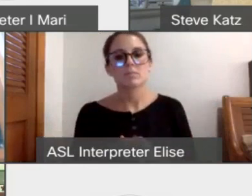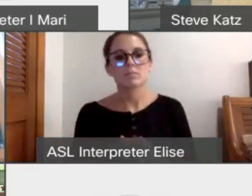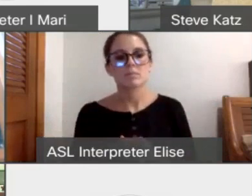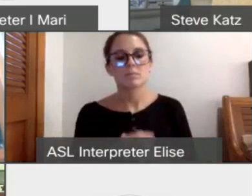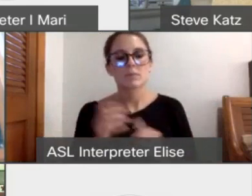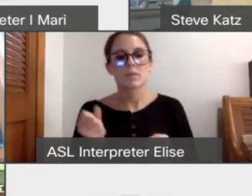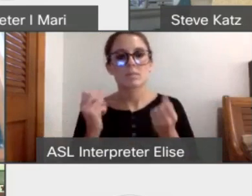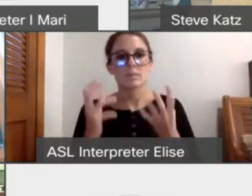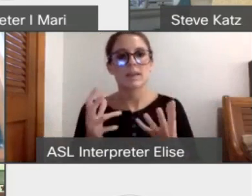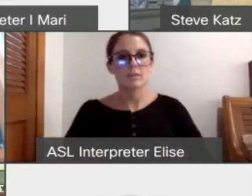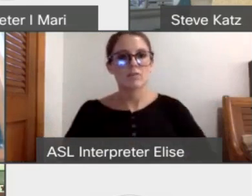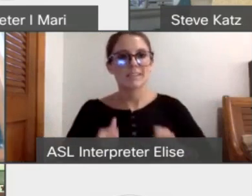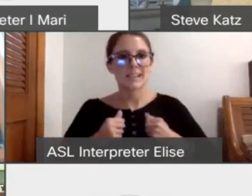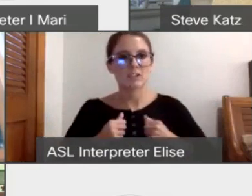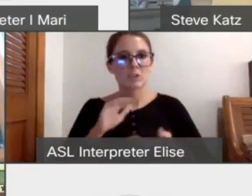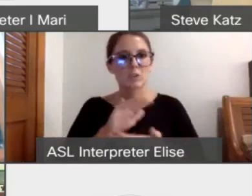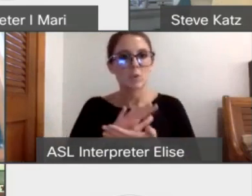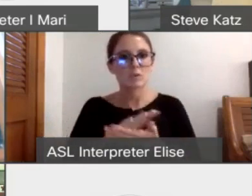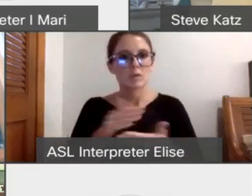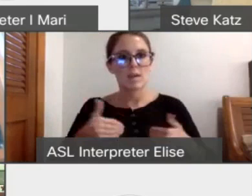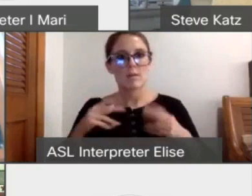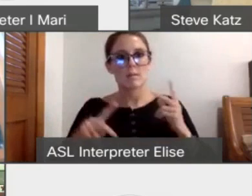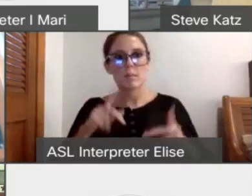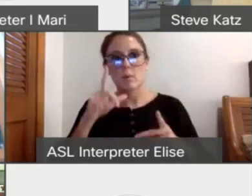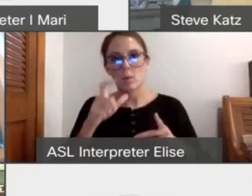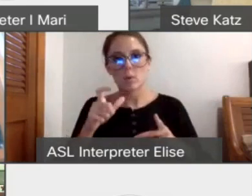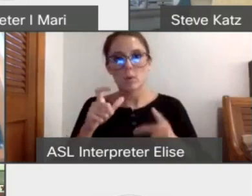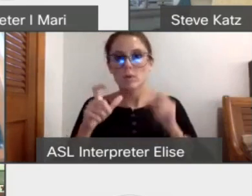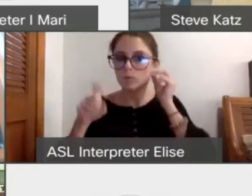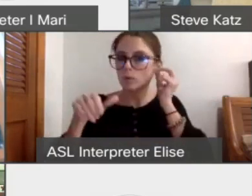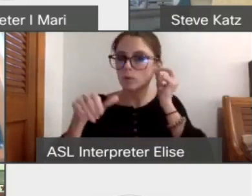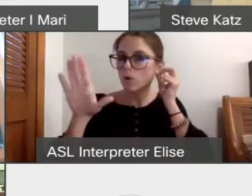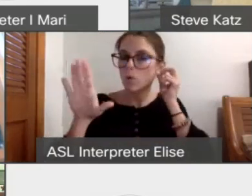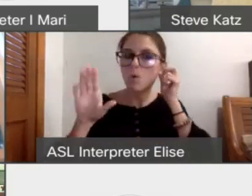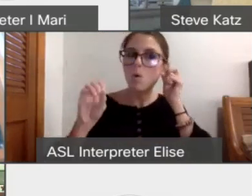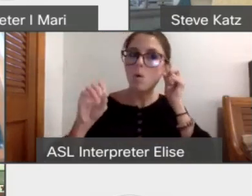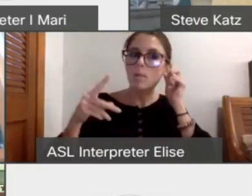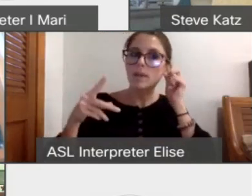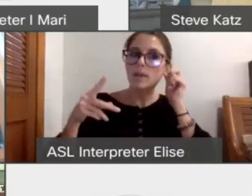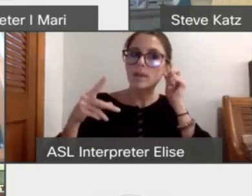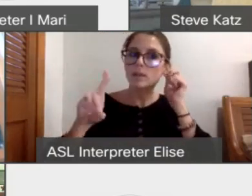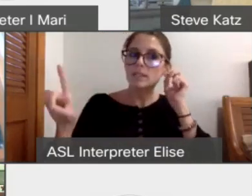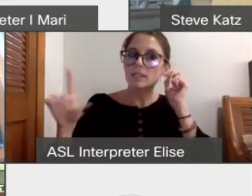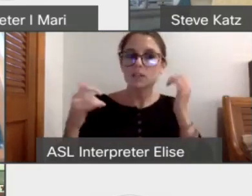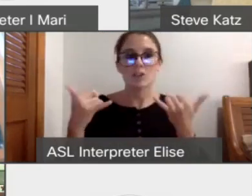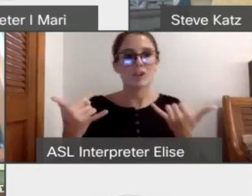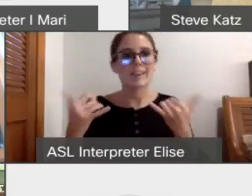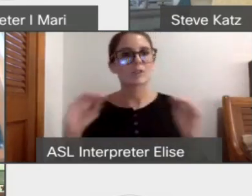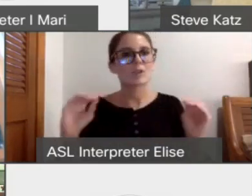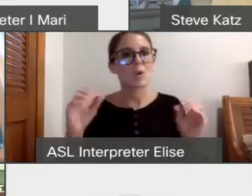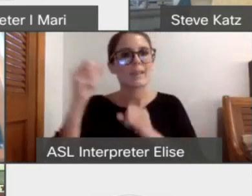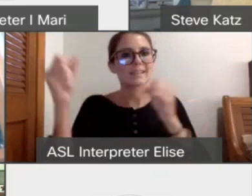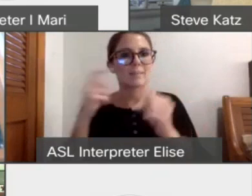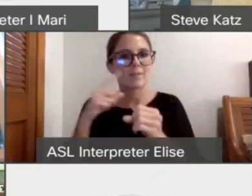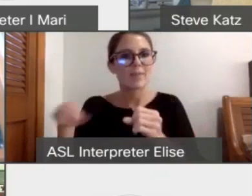many of the residential schools have folks who are destined to go to OPWDD, and currently there's no placement for them,